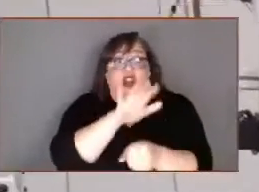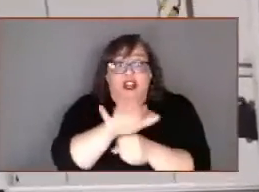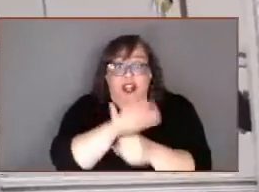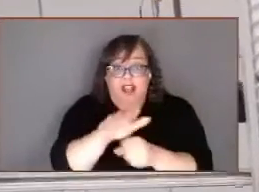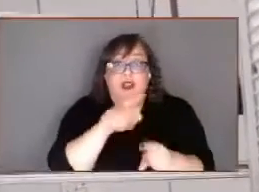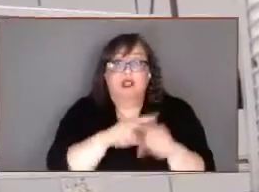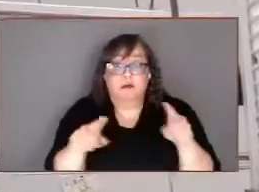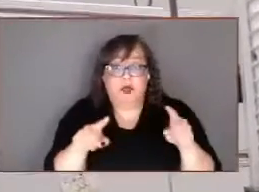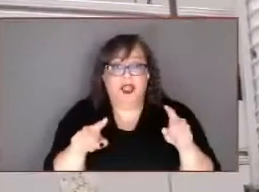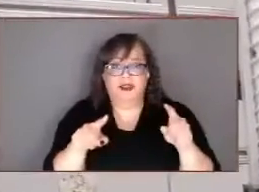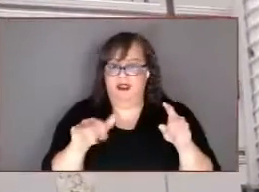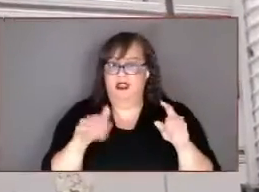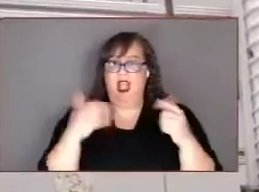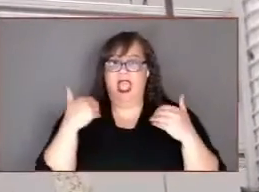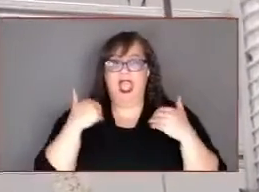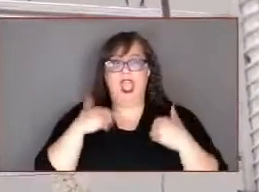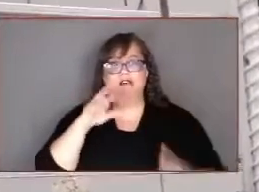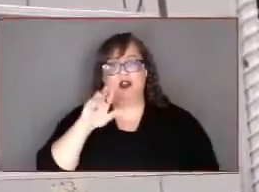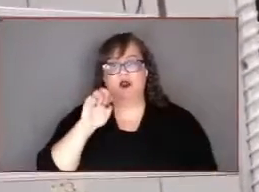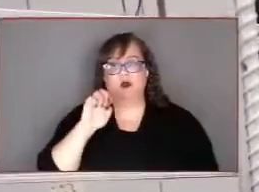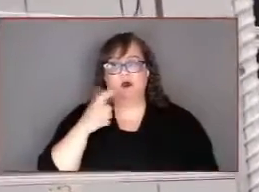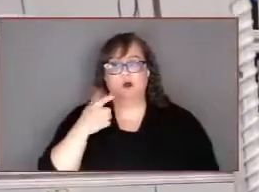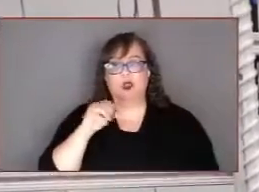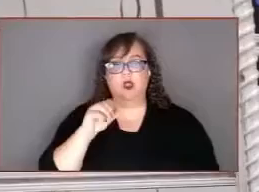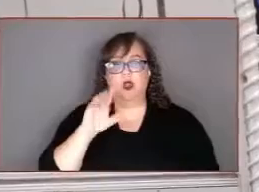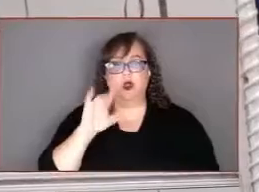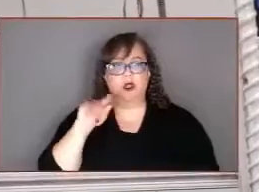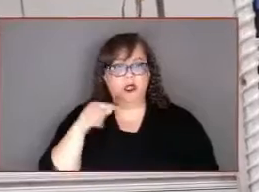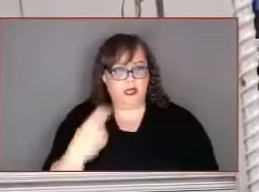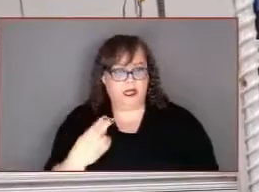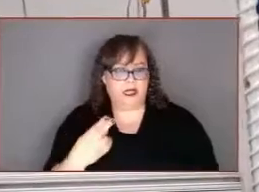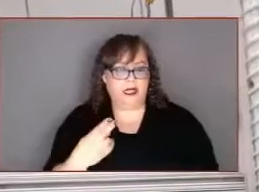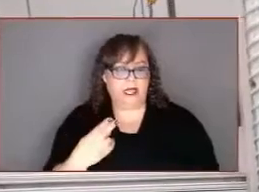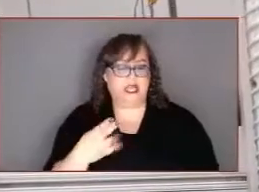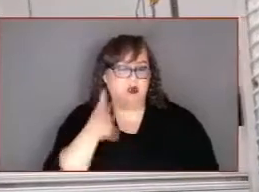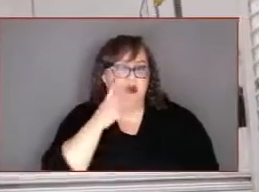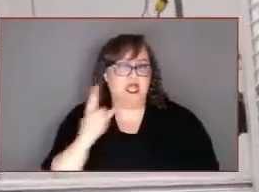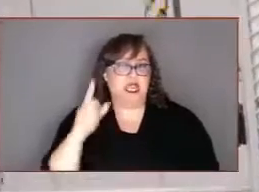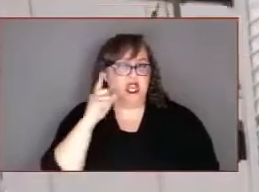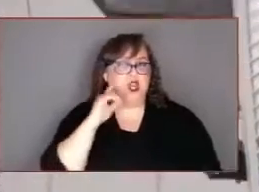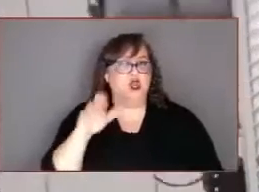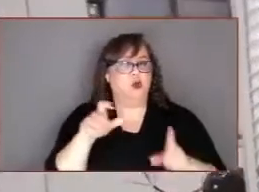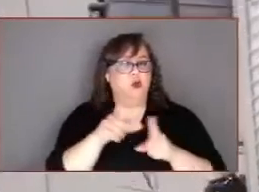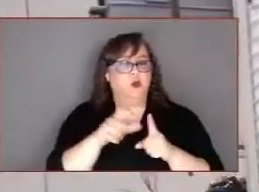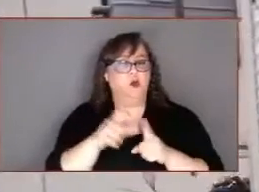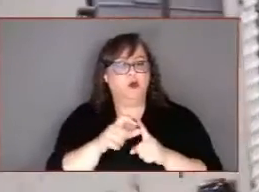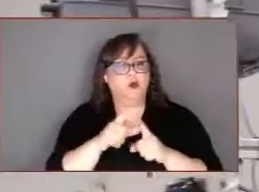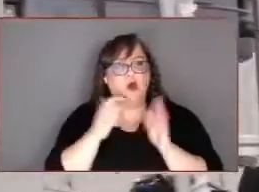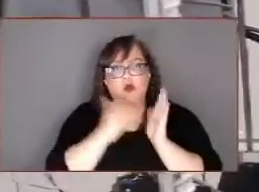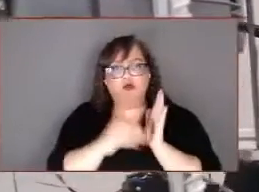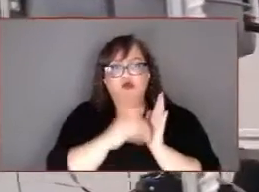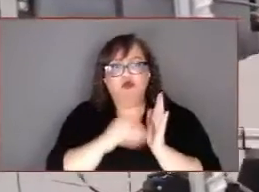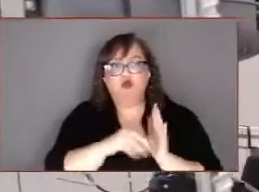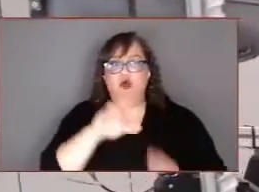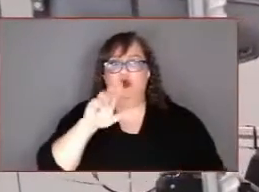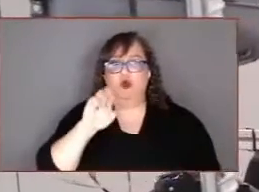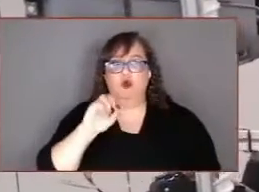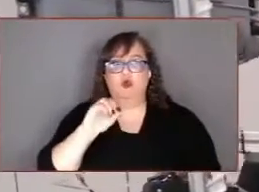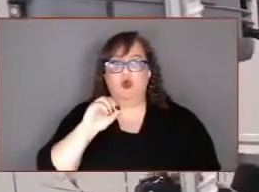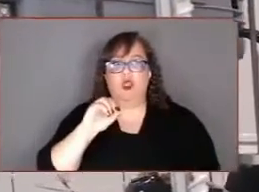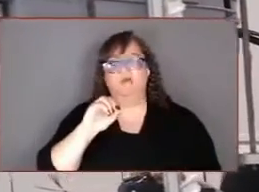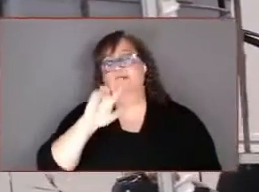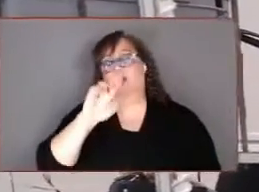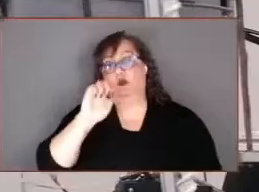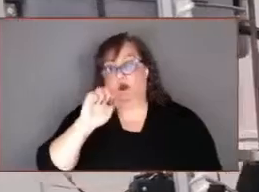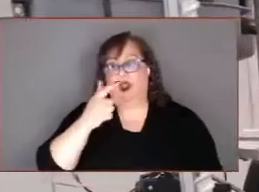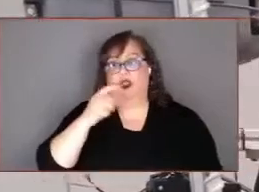is this word called regolith. You'll hear it getting tossed around quite a bit today, and it's actually simulated lunar or Martian terrain, because let's